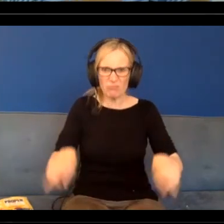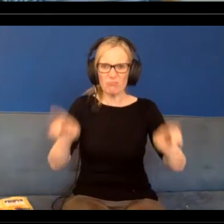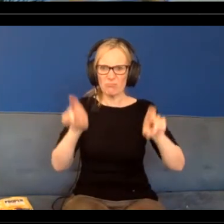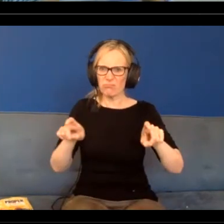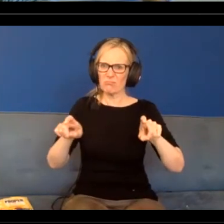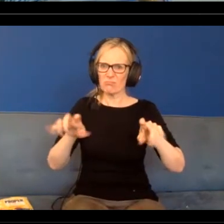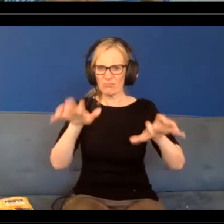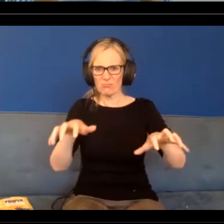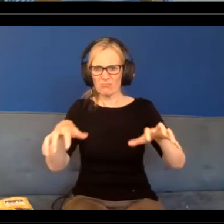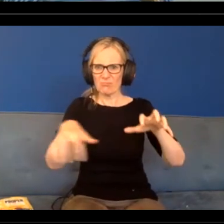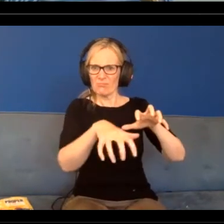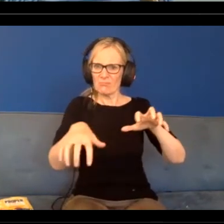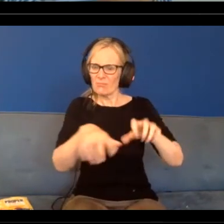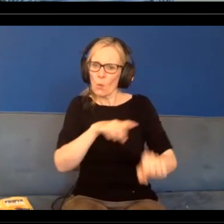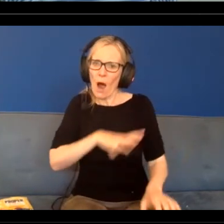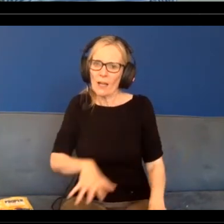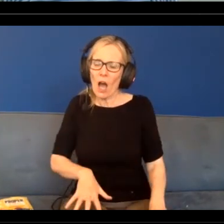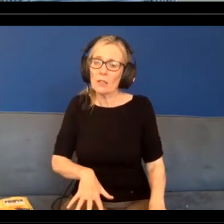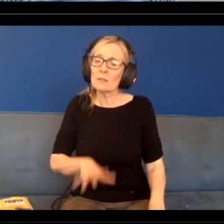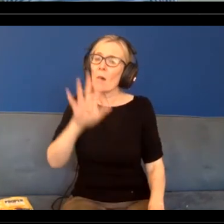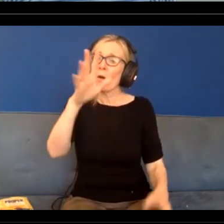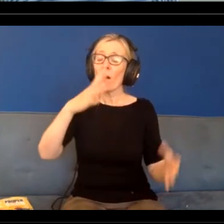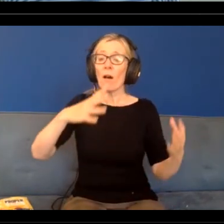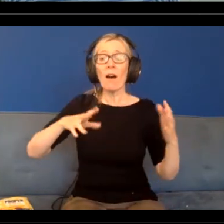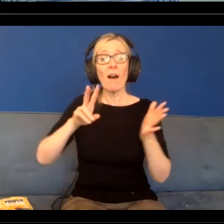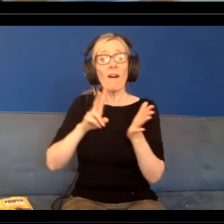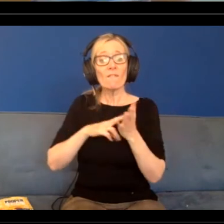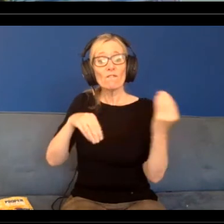to be played like this? Why can't it be played downwards? So